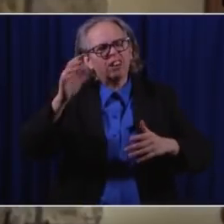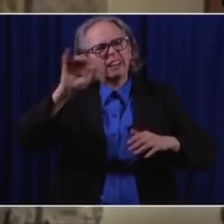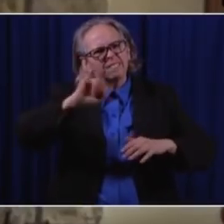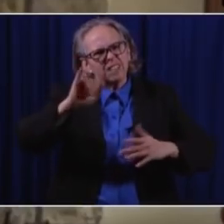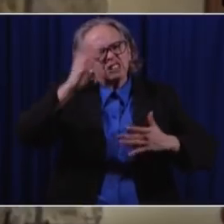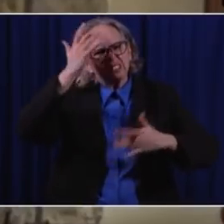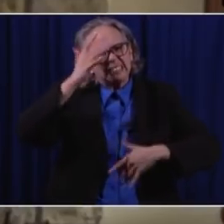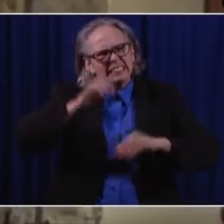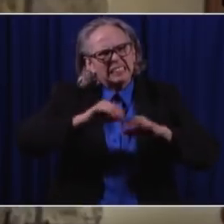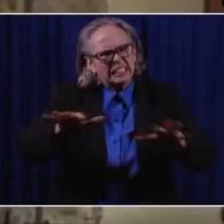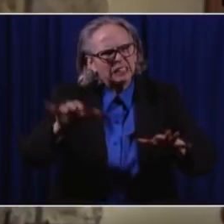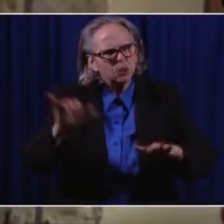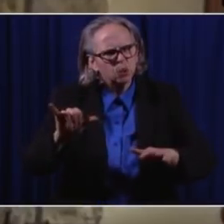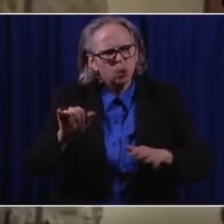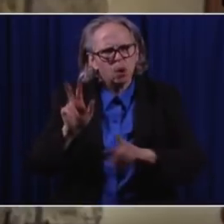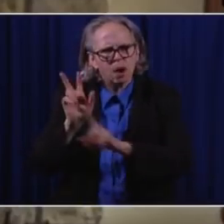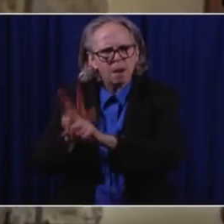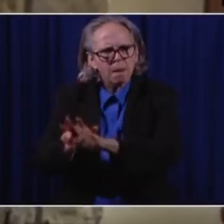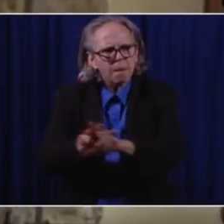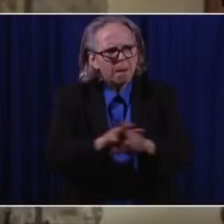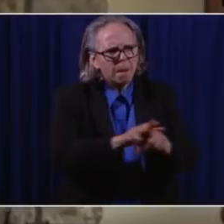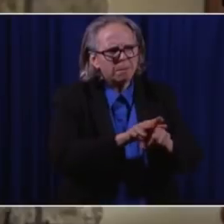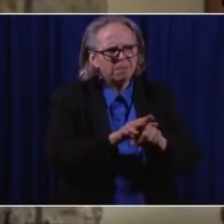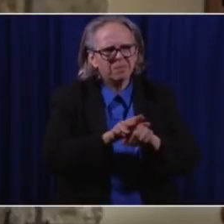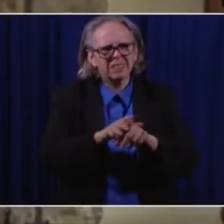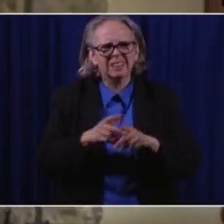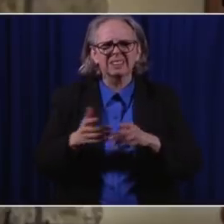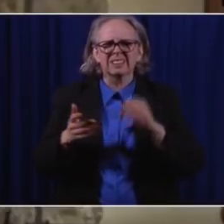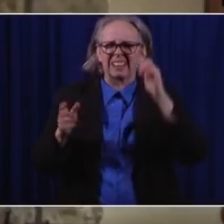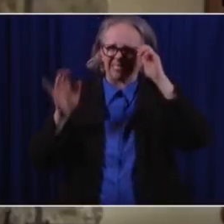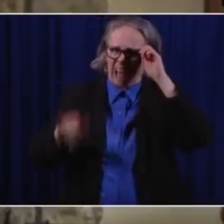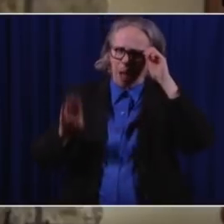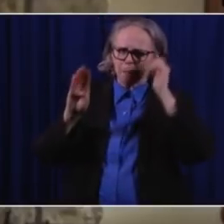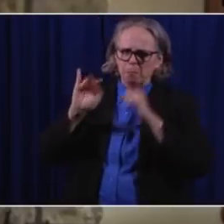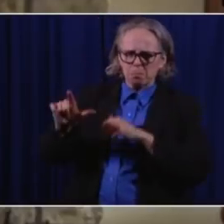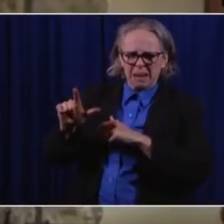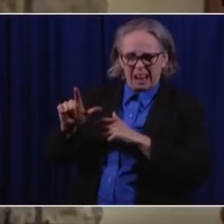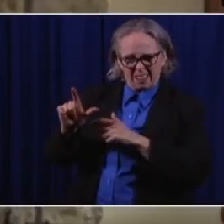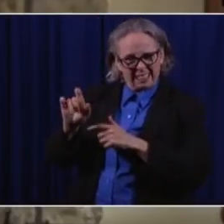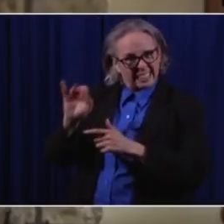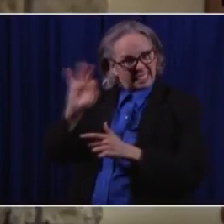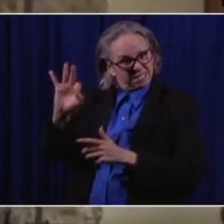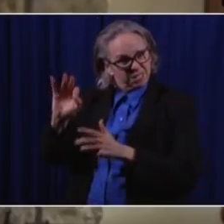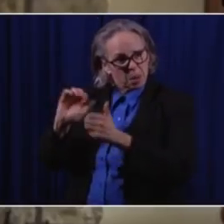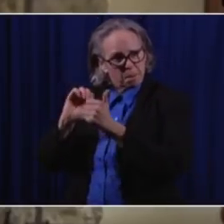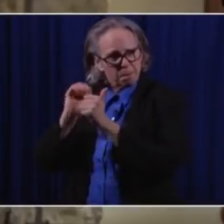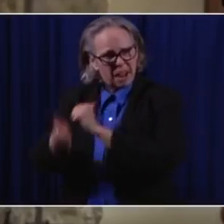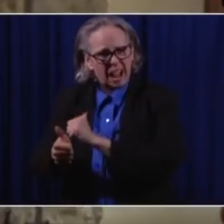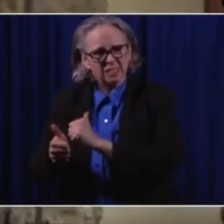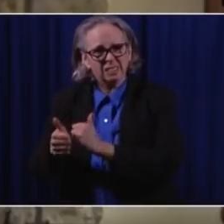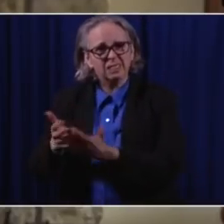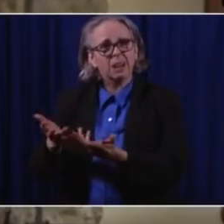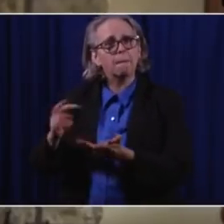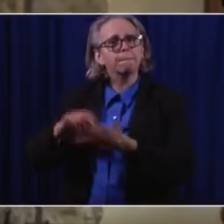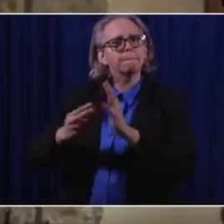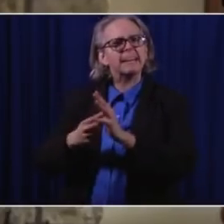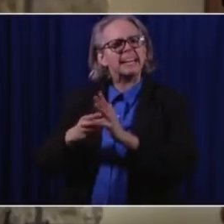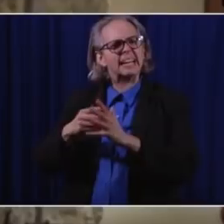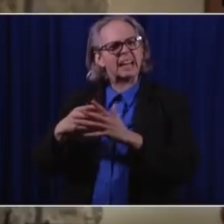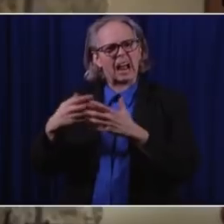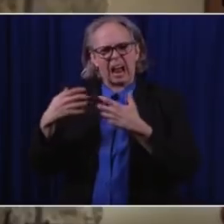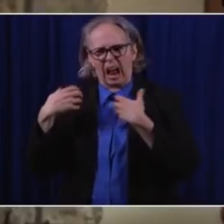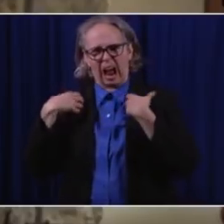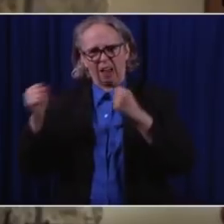Legislation would remove the authority that's required to deal with other outbreaks in the future.